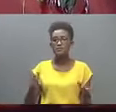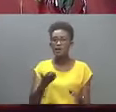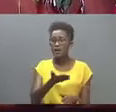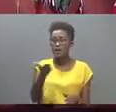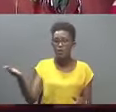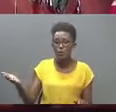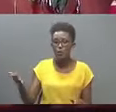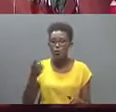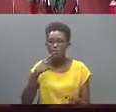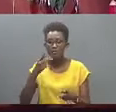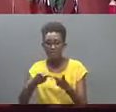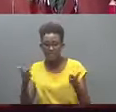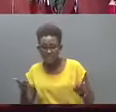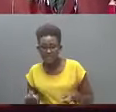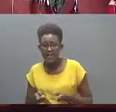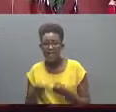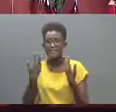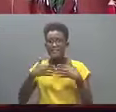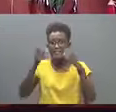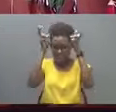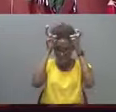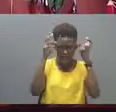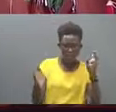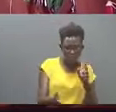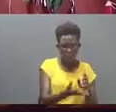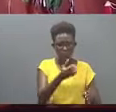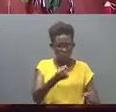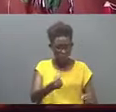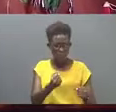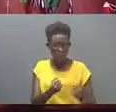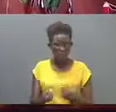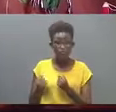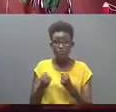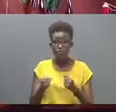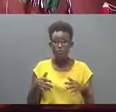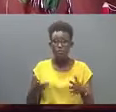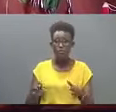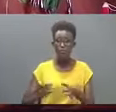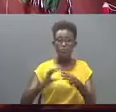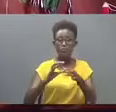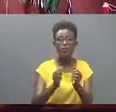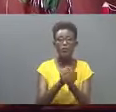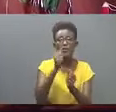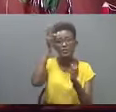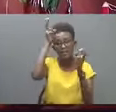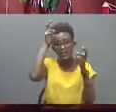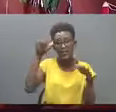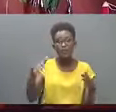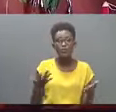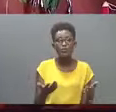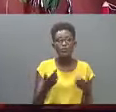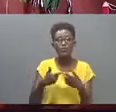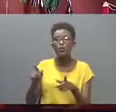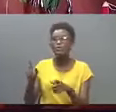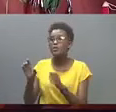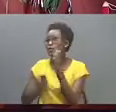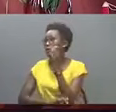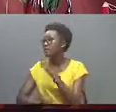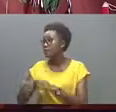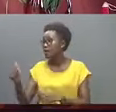spiritual, territorial spirits that now interconnectivity between one nation and